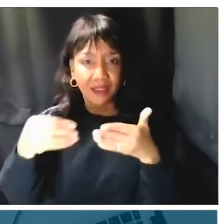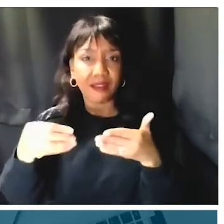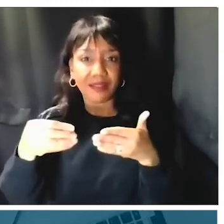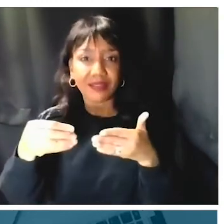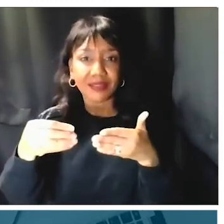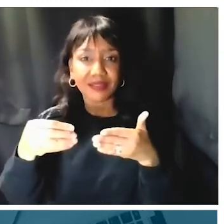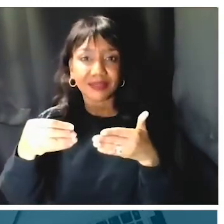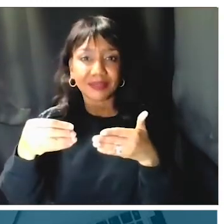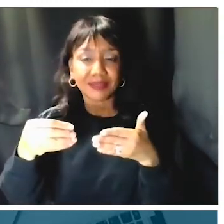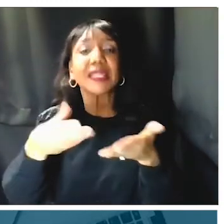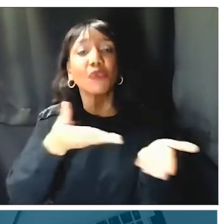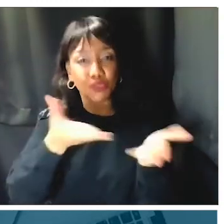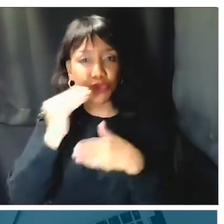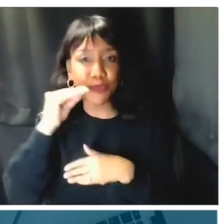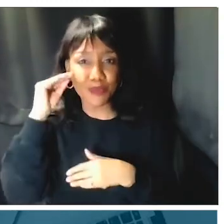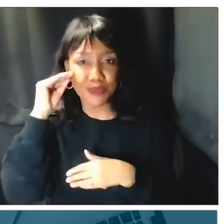$270.